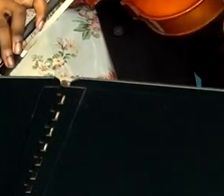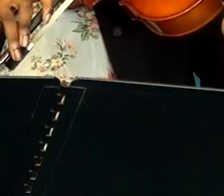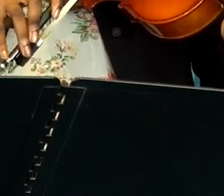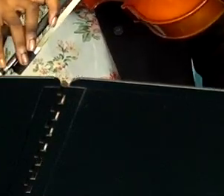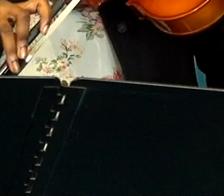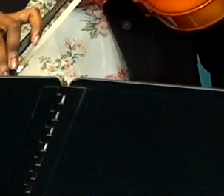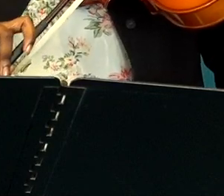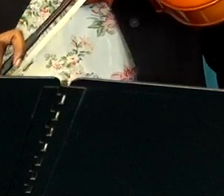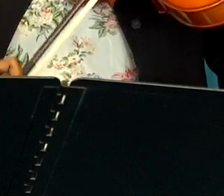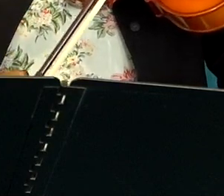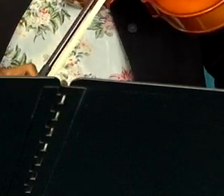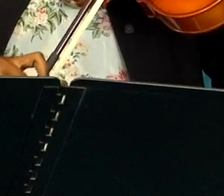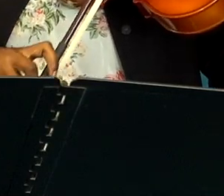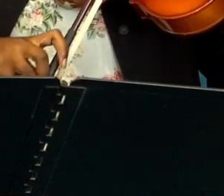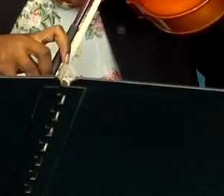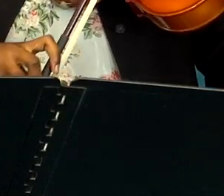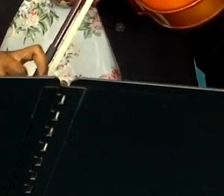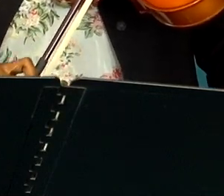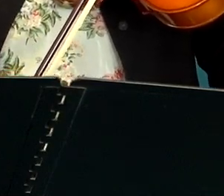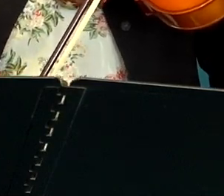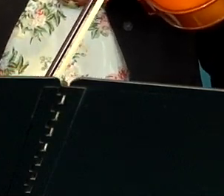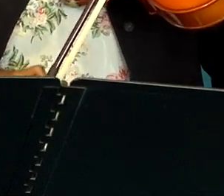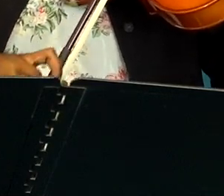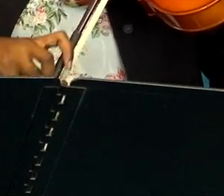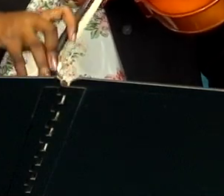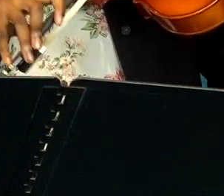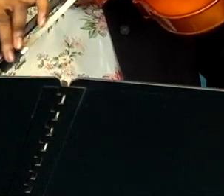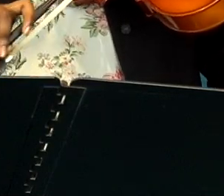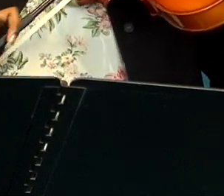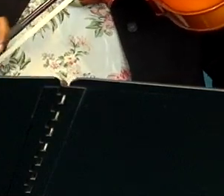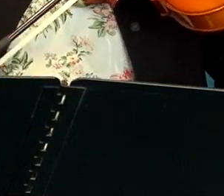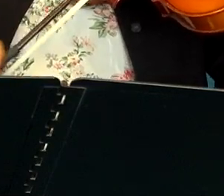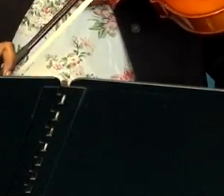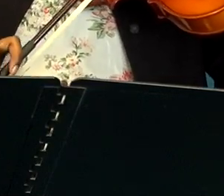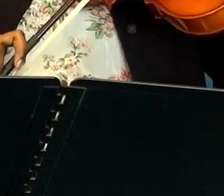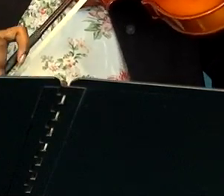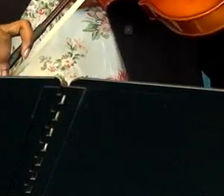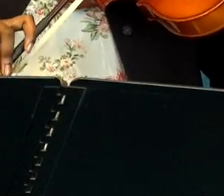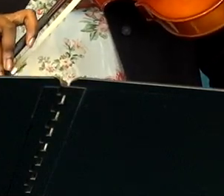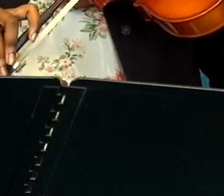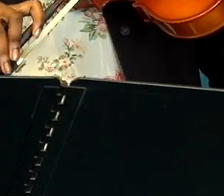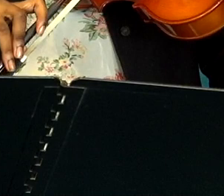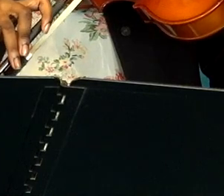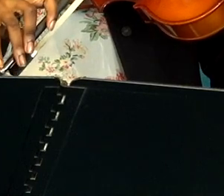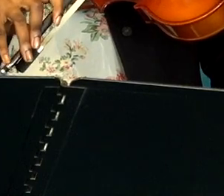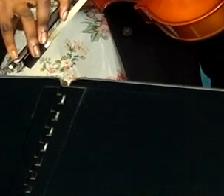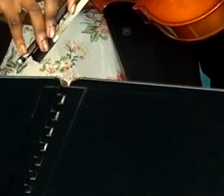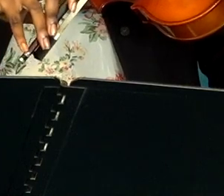Thank you.